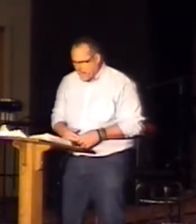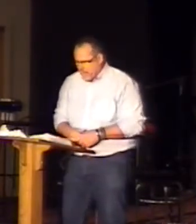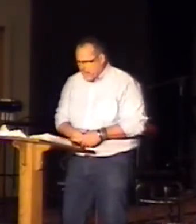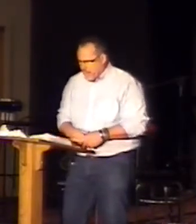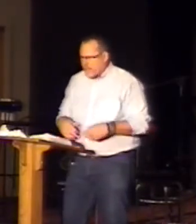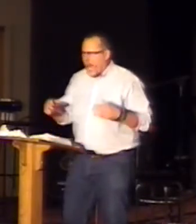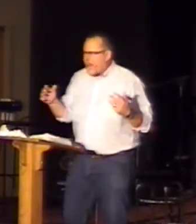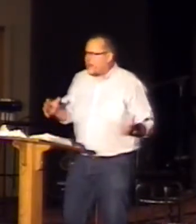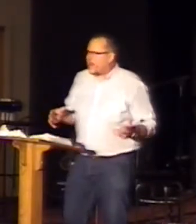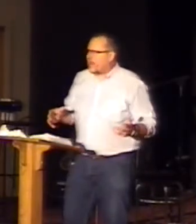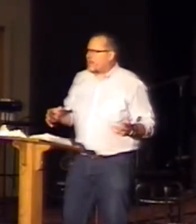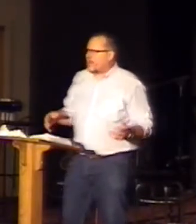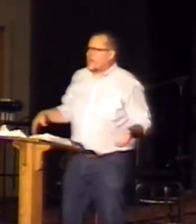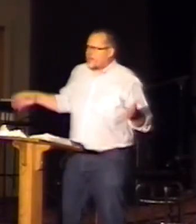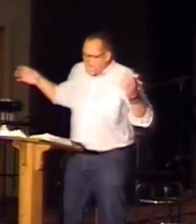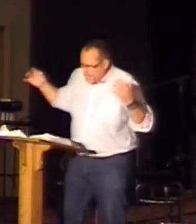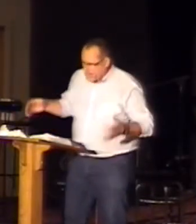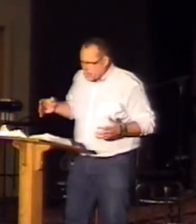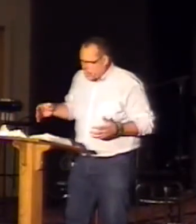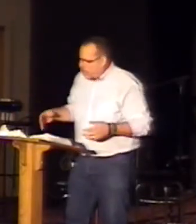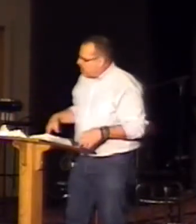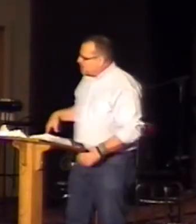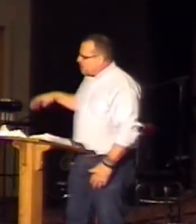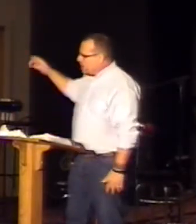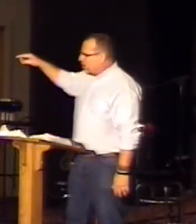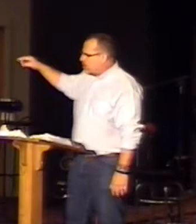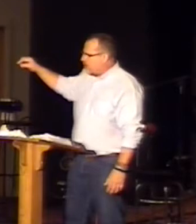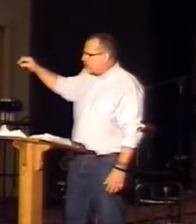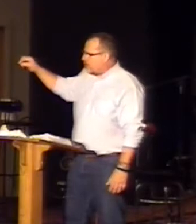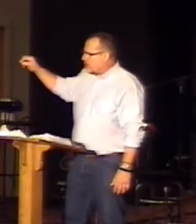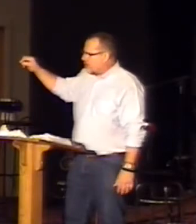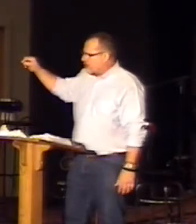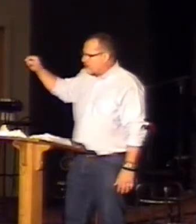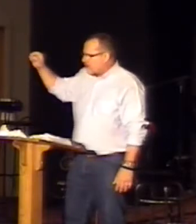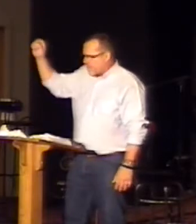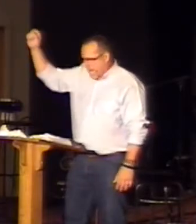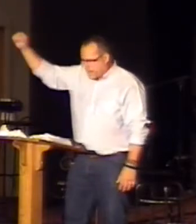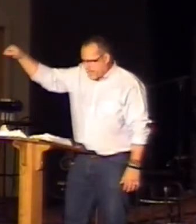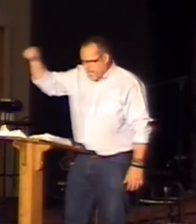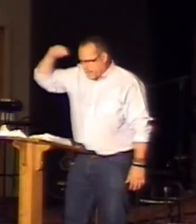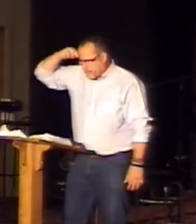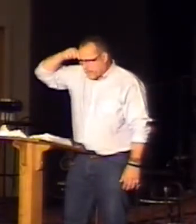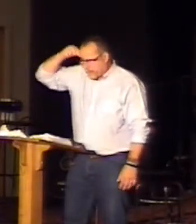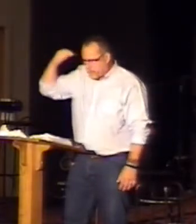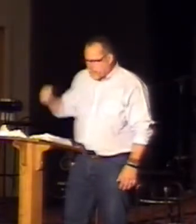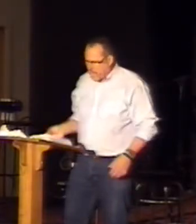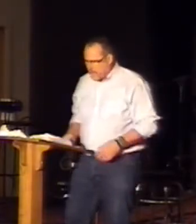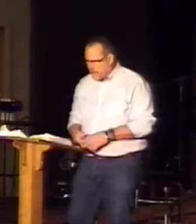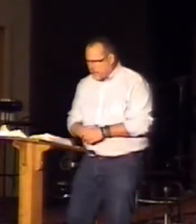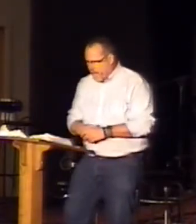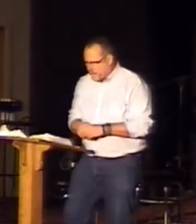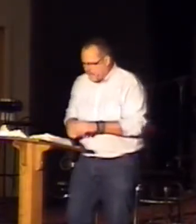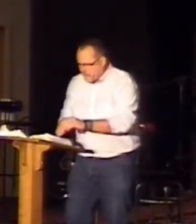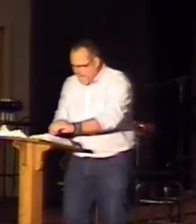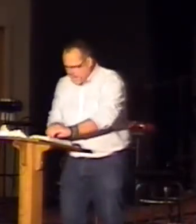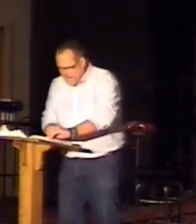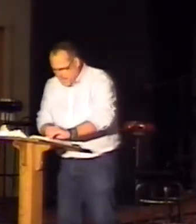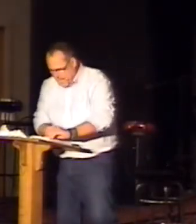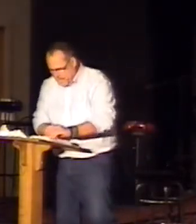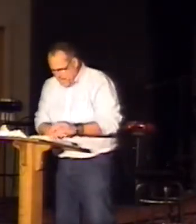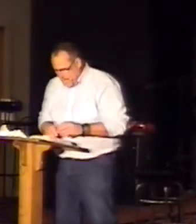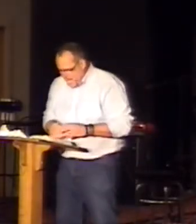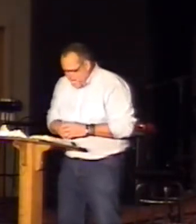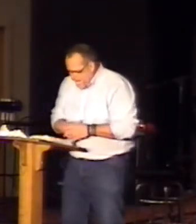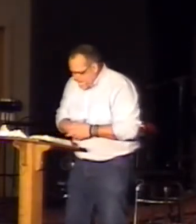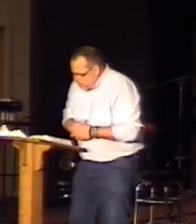him. God builds, Satan destroys, people choose, God redeems. 1 John, the third chapter, verse 8 says